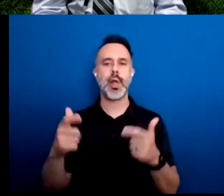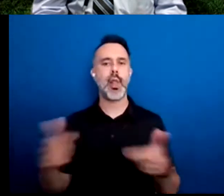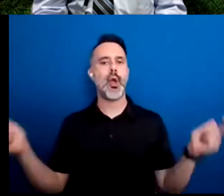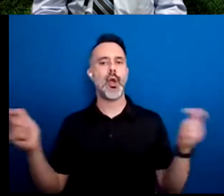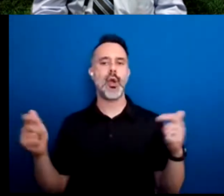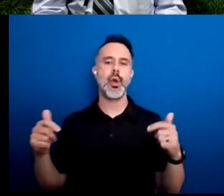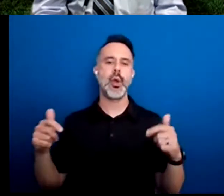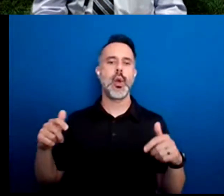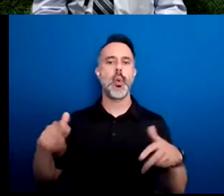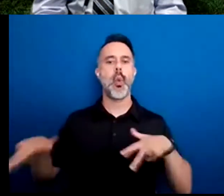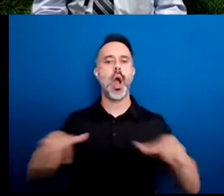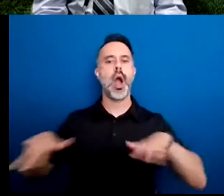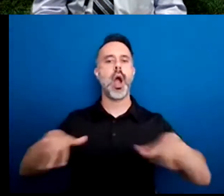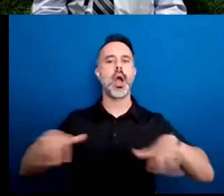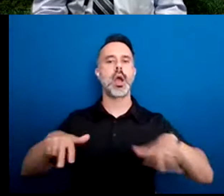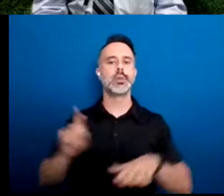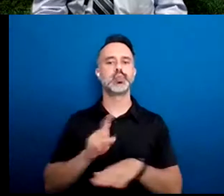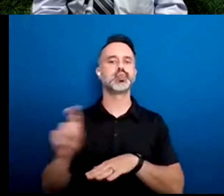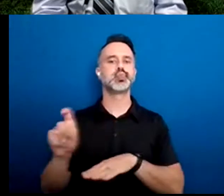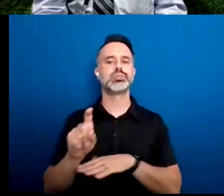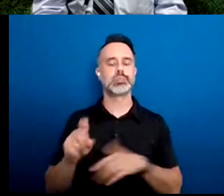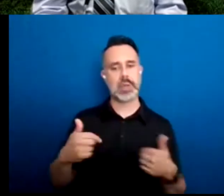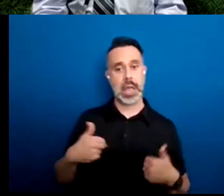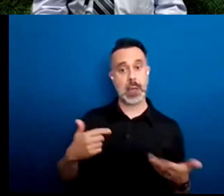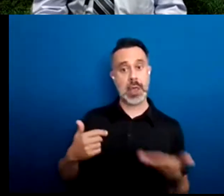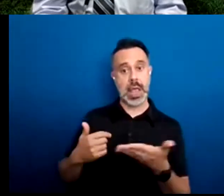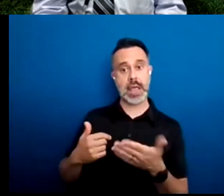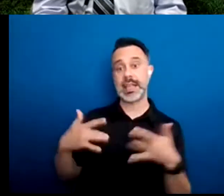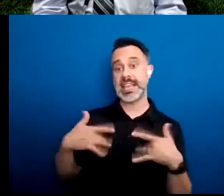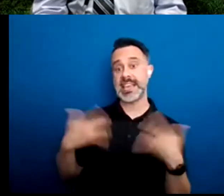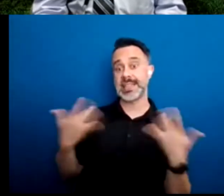and I would say maybe events too, will be able to resume in the fall.